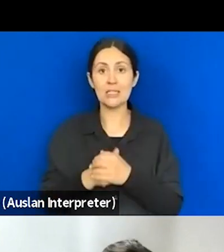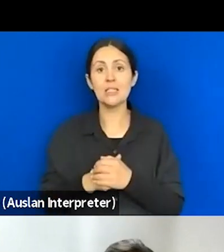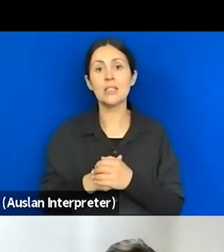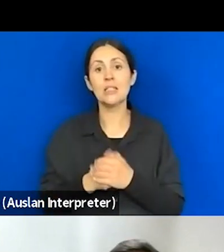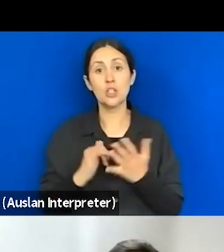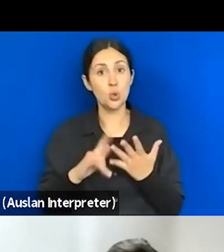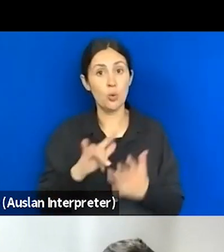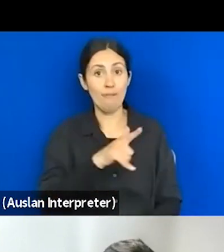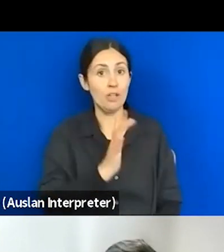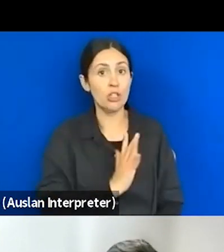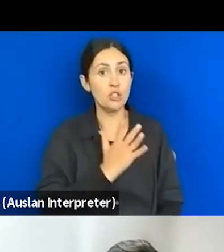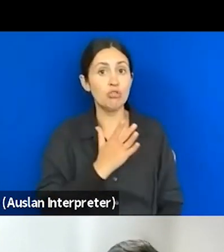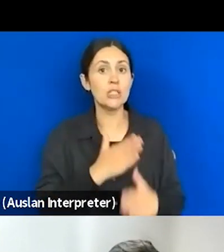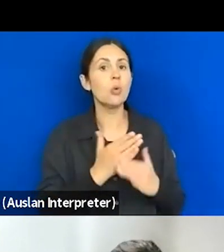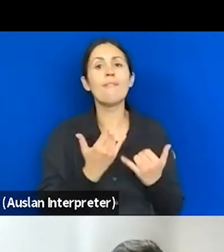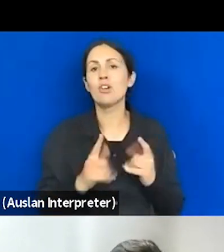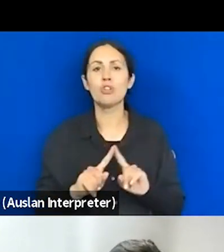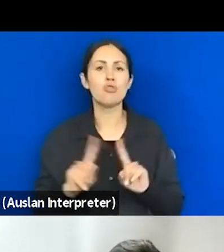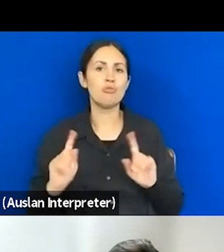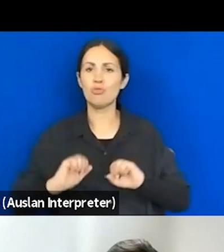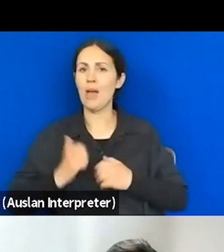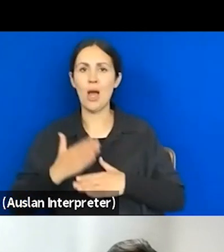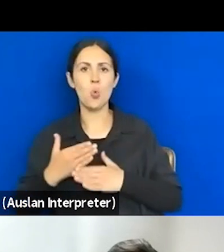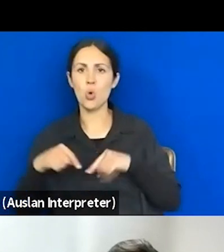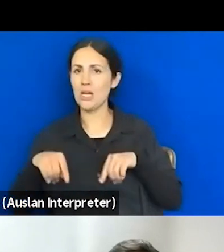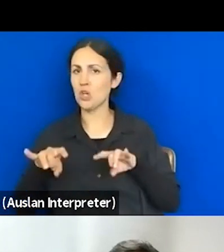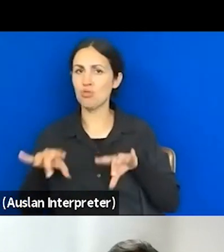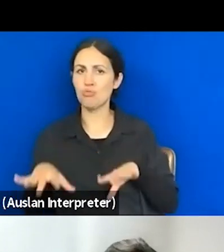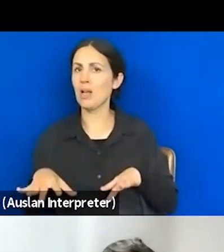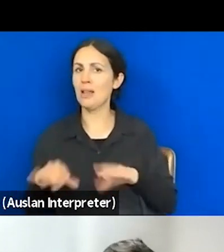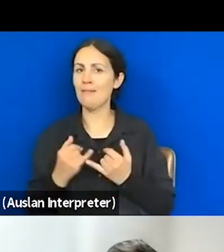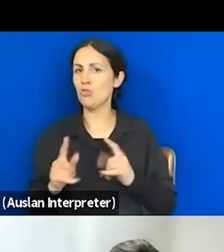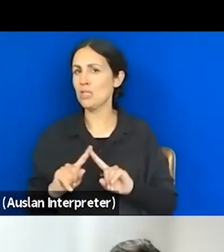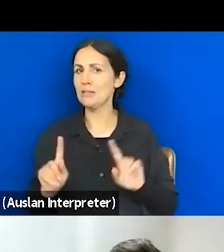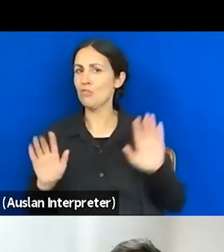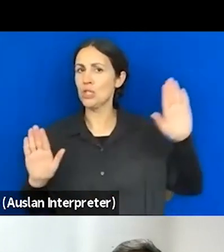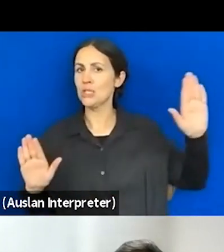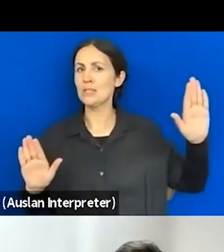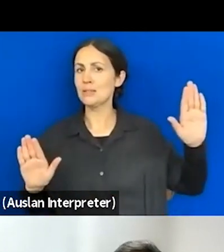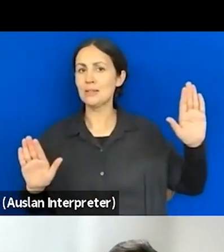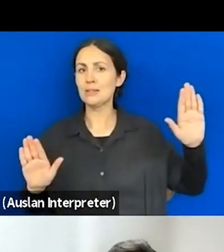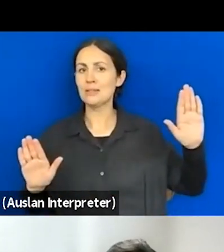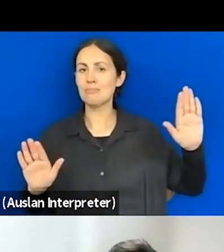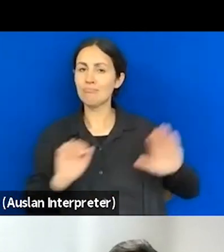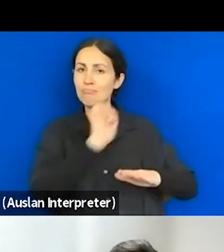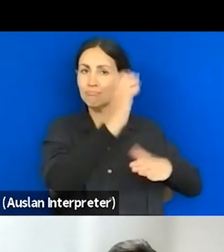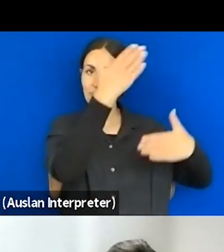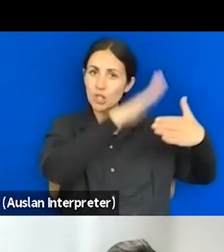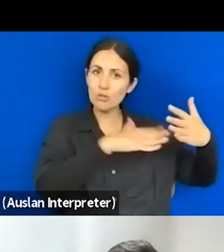know, quite different to our treatment population who, you know, may well be psychedelic experienced,